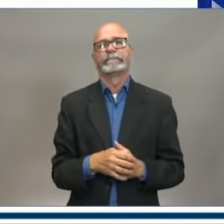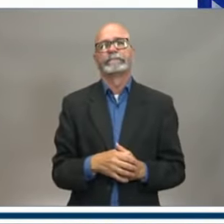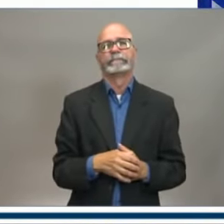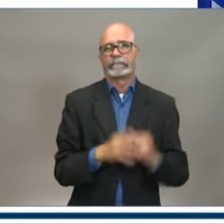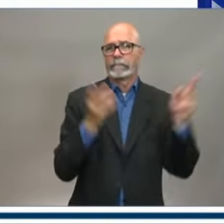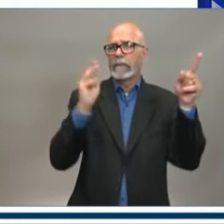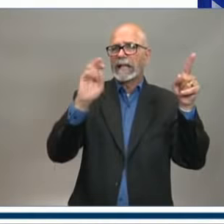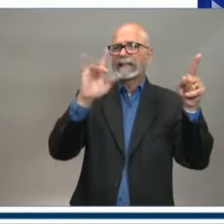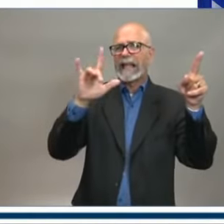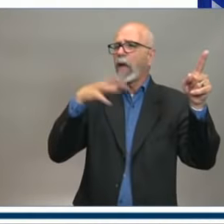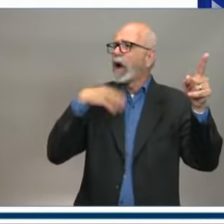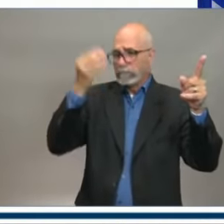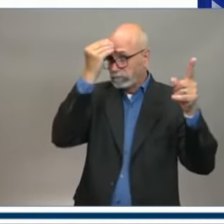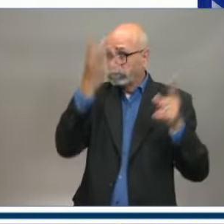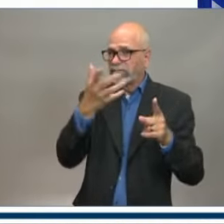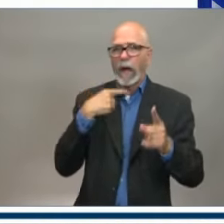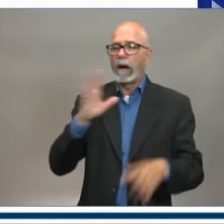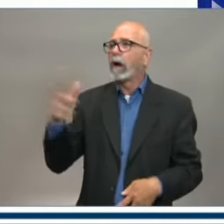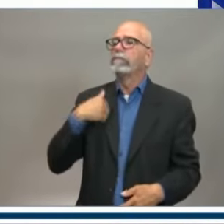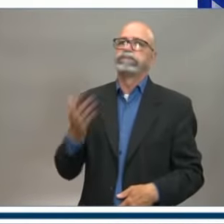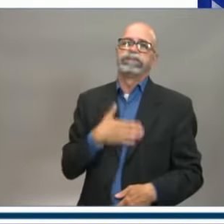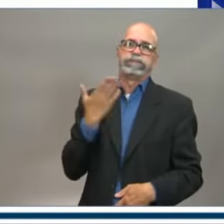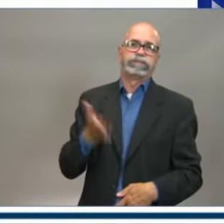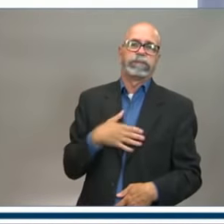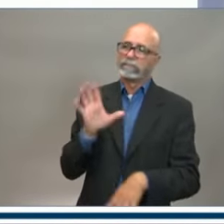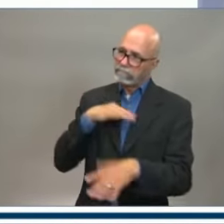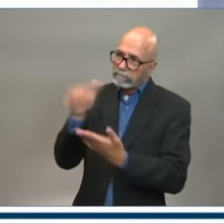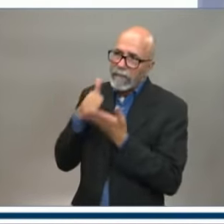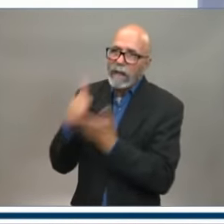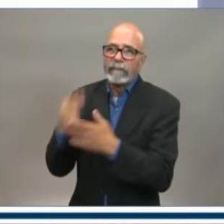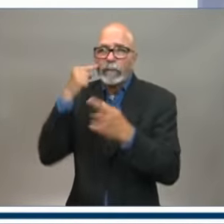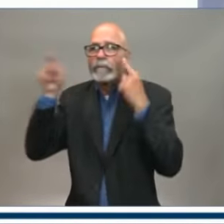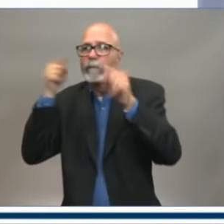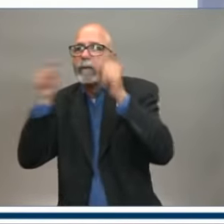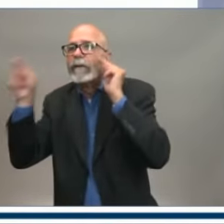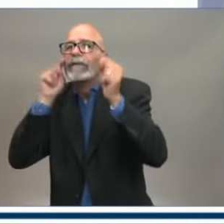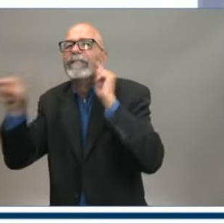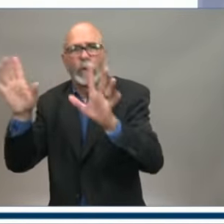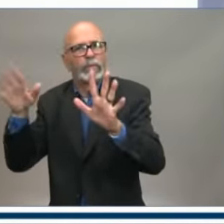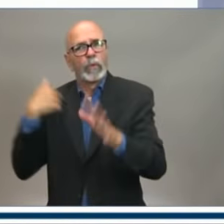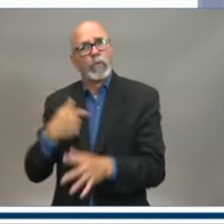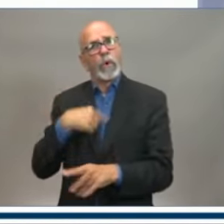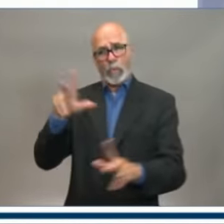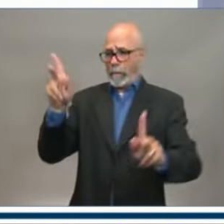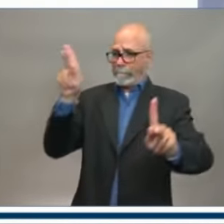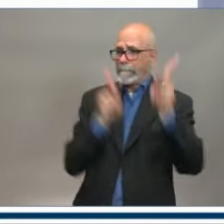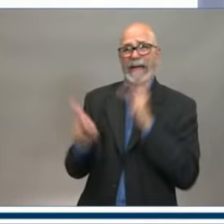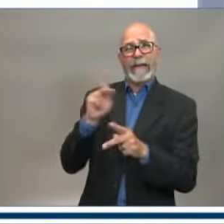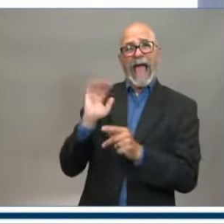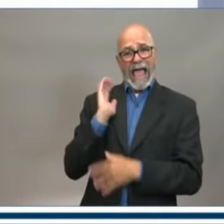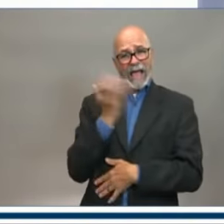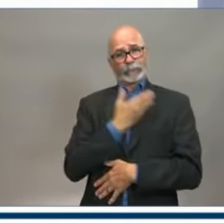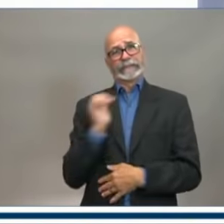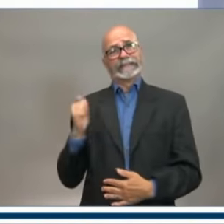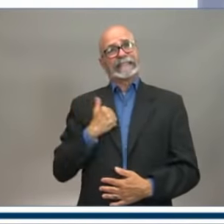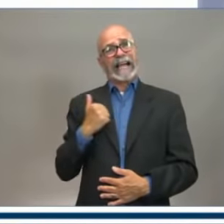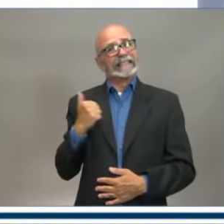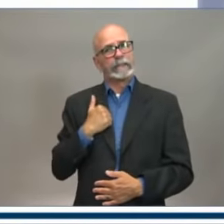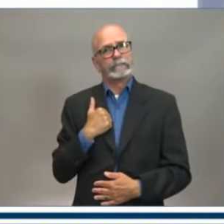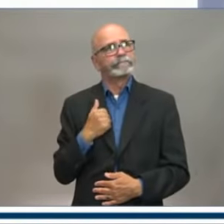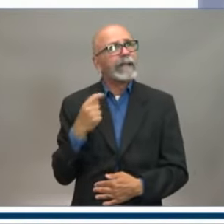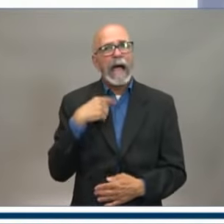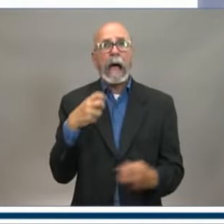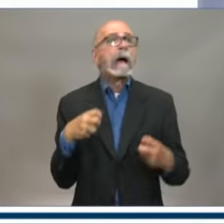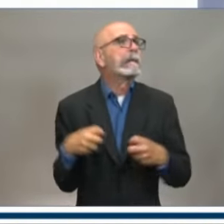part of that opportunity. That's exactly what Canadians, particularly Atlantic Canadians, should do, is respond to the call of a neighbor when they need our help. That's what we do every